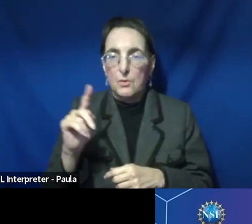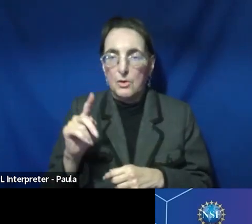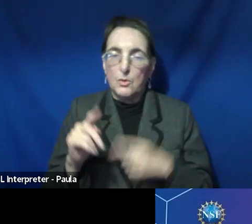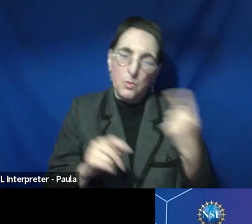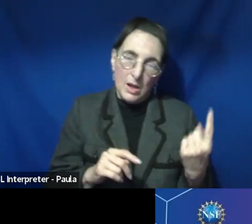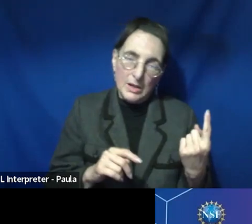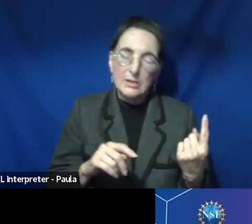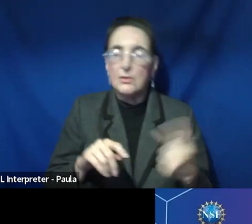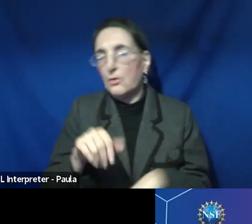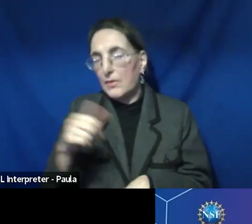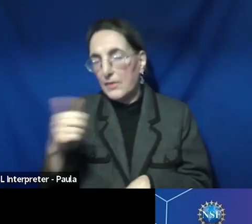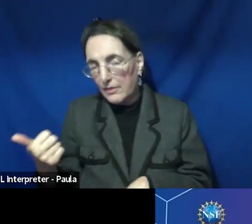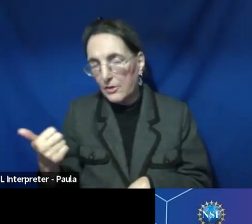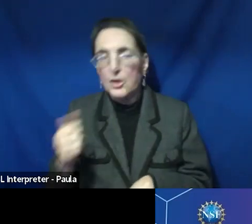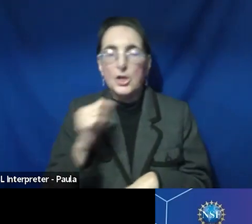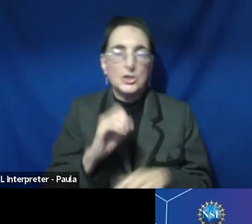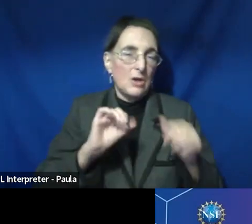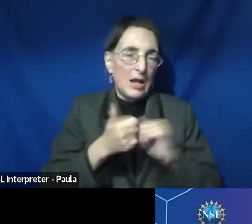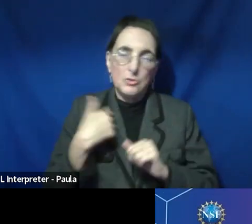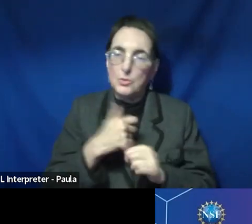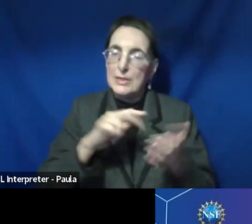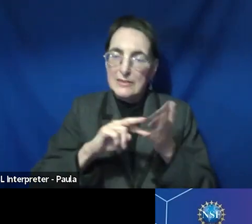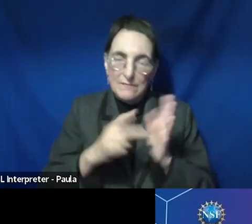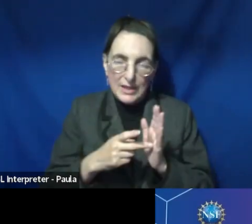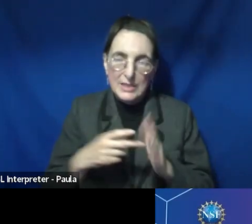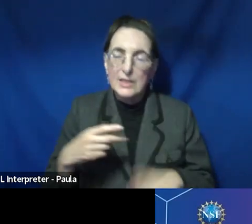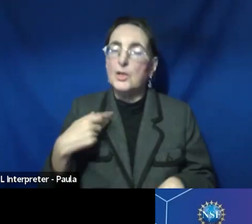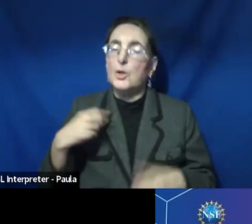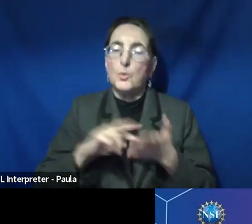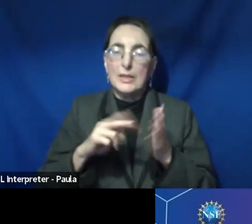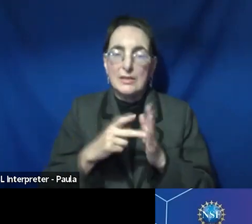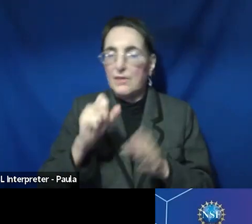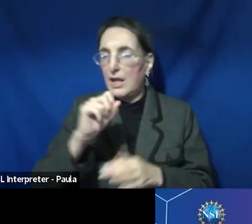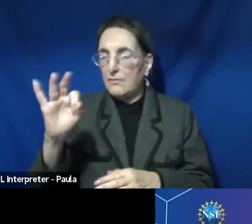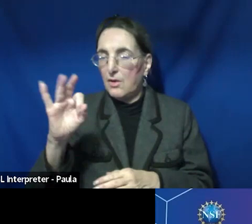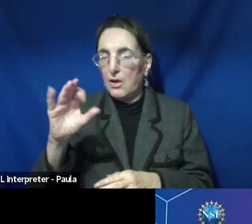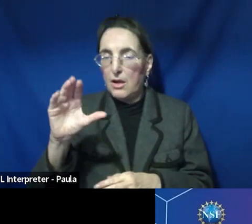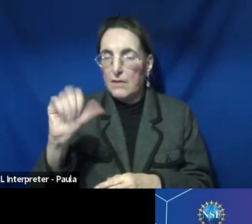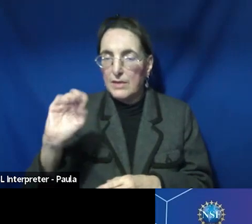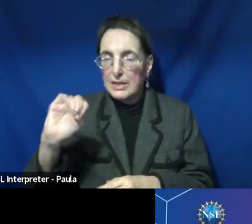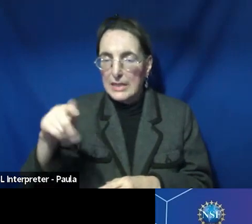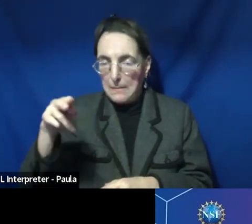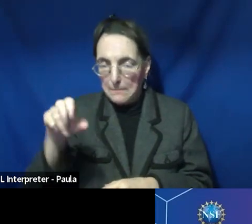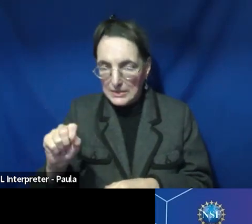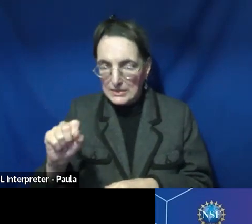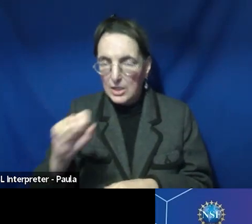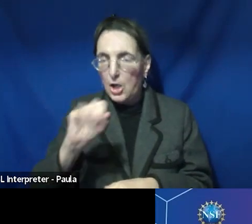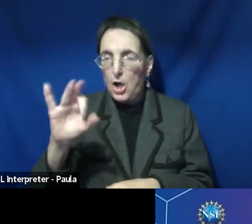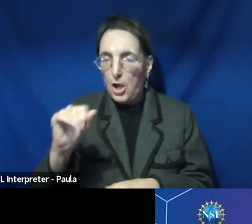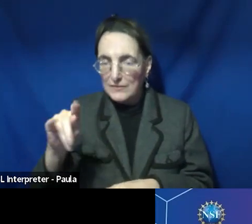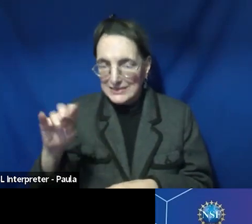versus the other. So how do we define it? Well, we define off-campus and off site research as